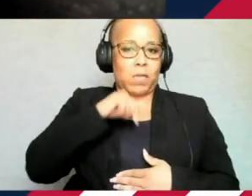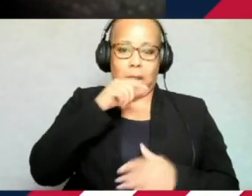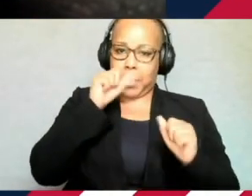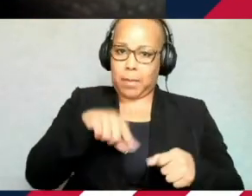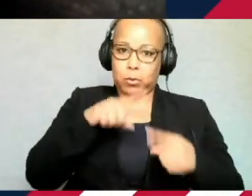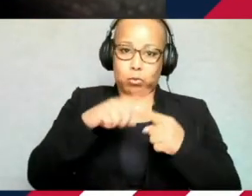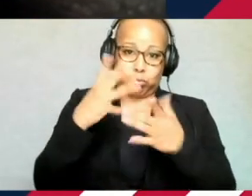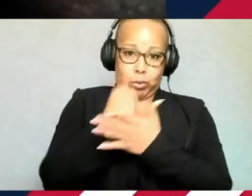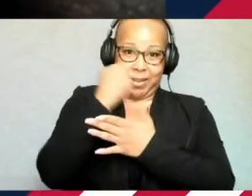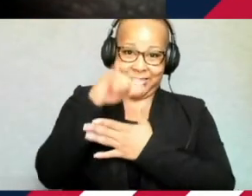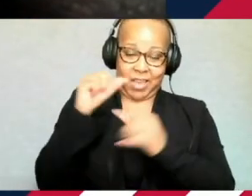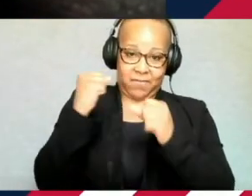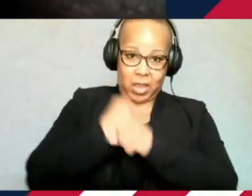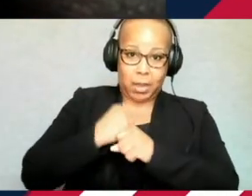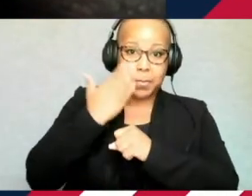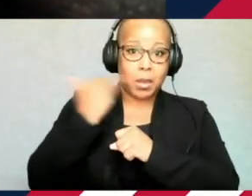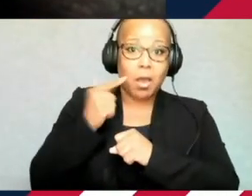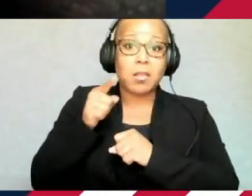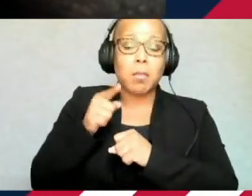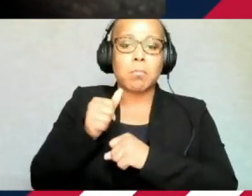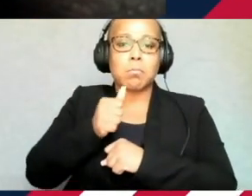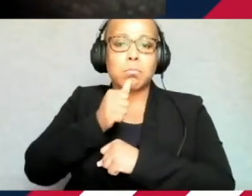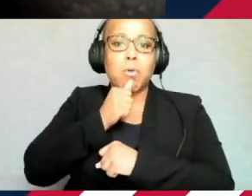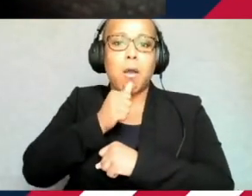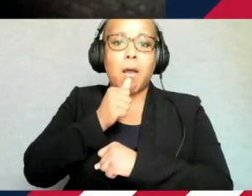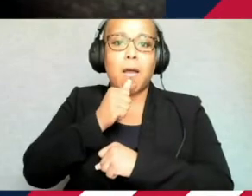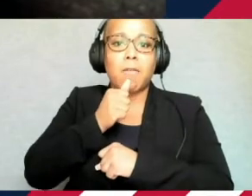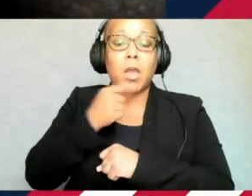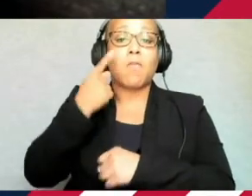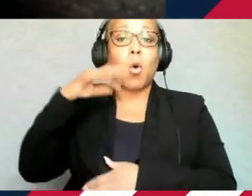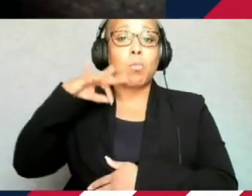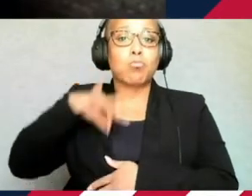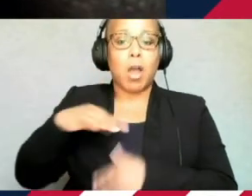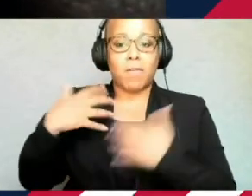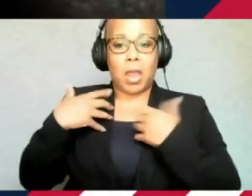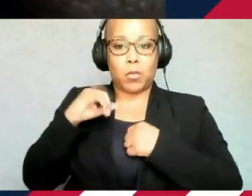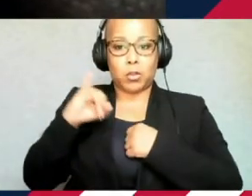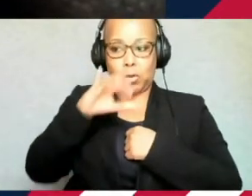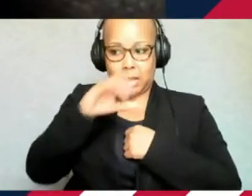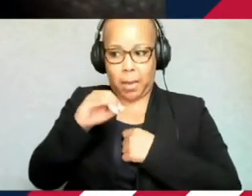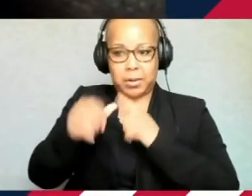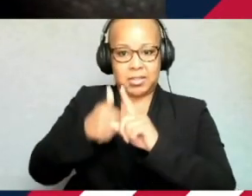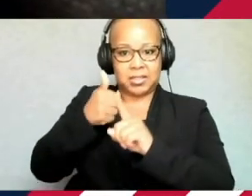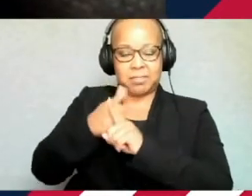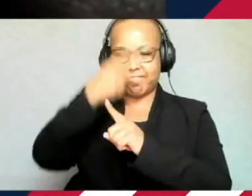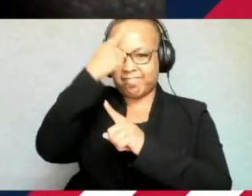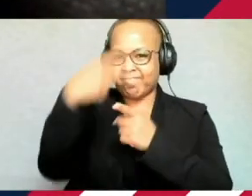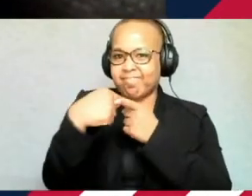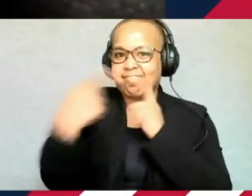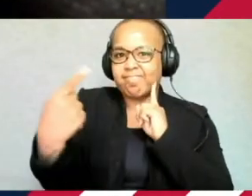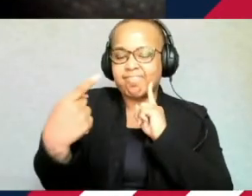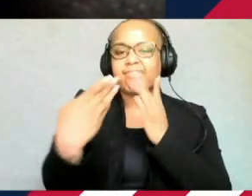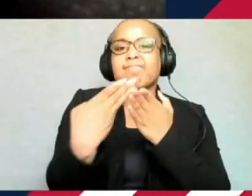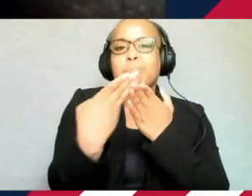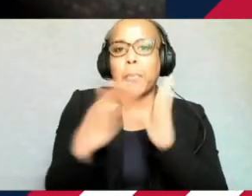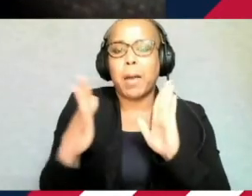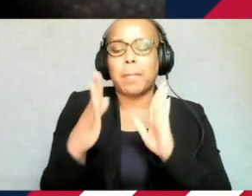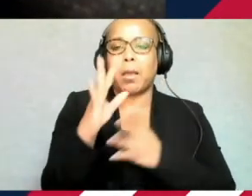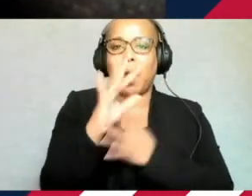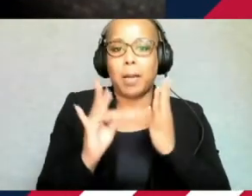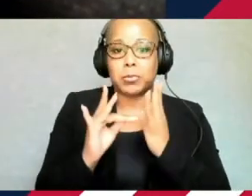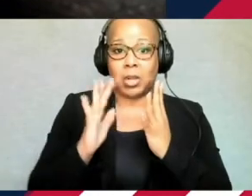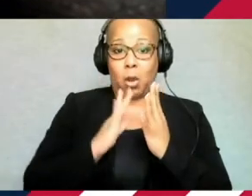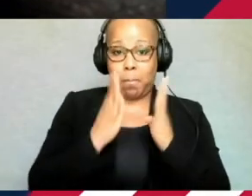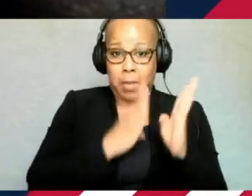that fight because of private, for-profit health insurance companies who oppose a public option. Our platform